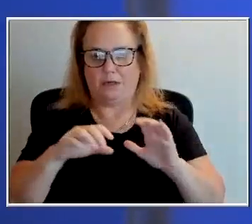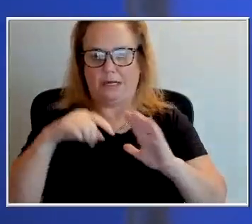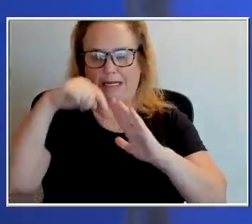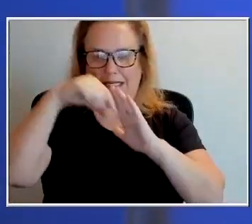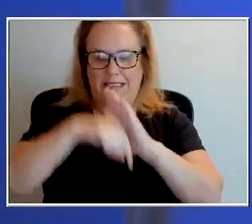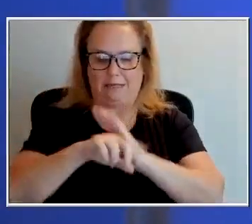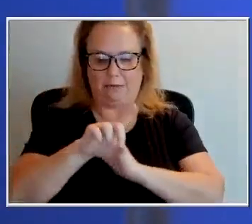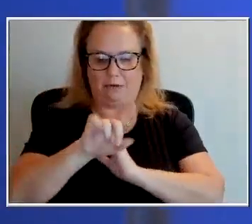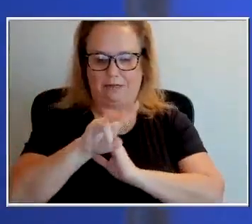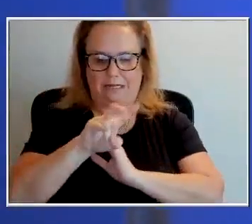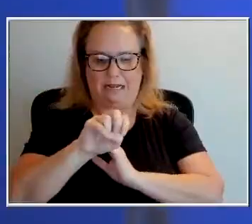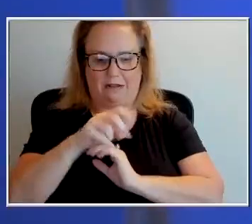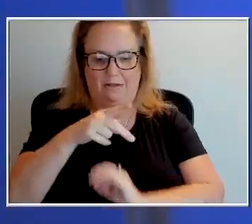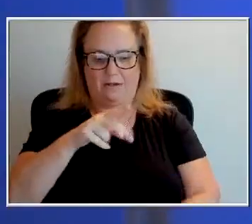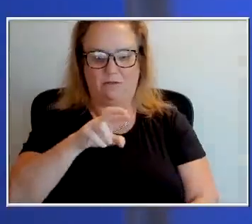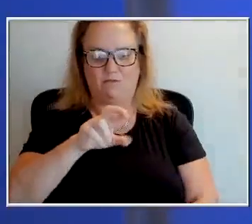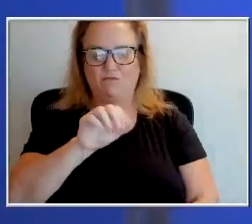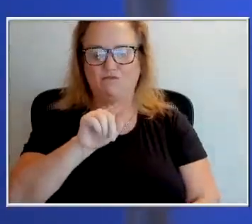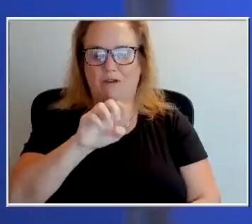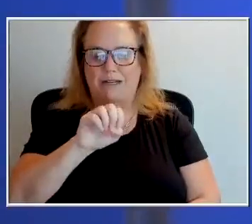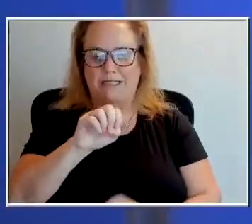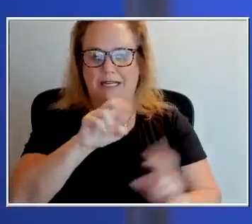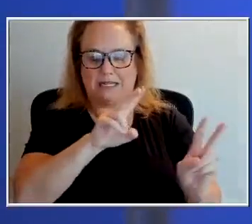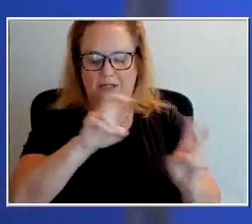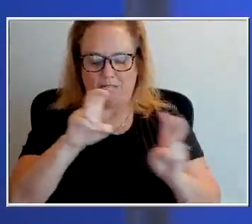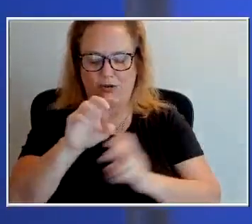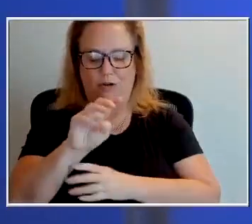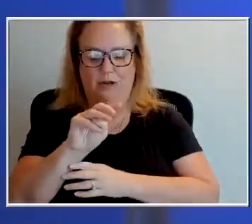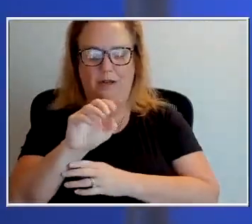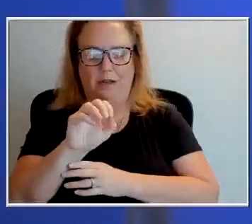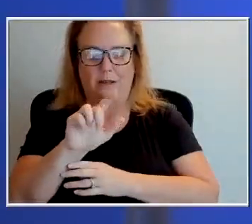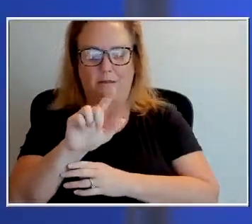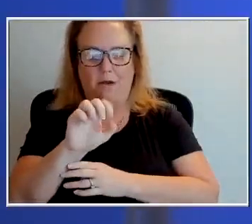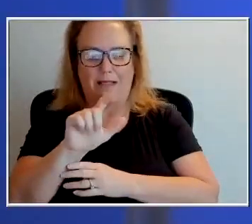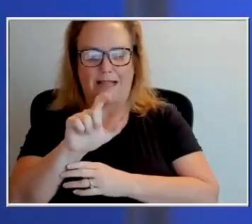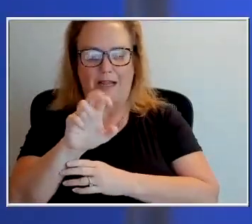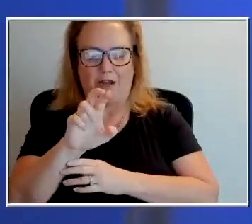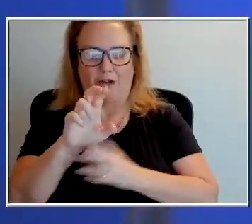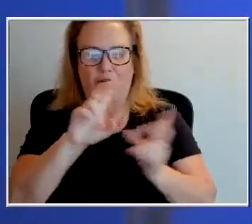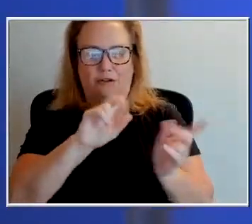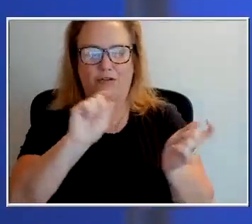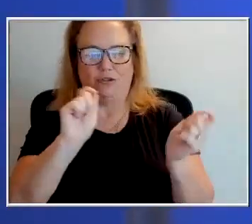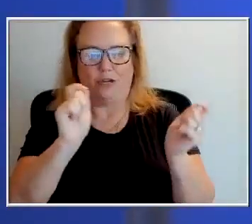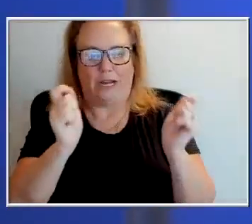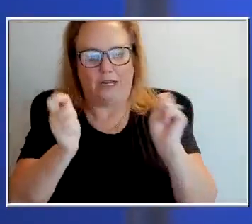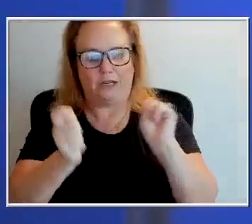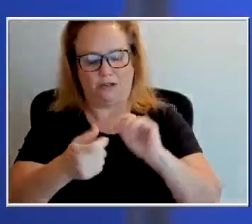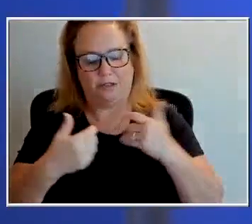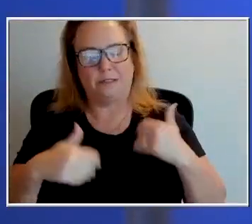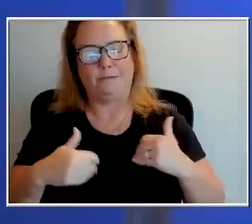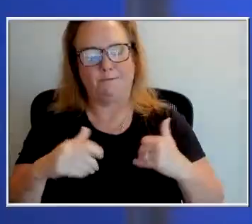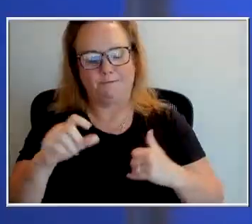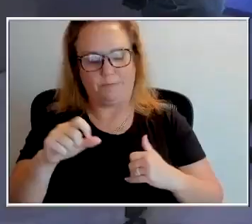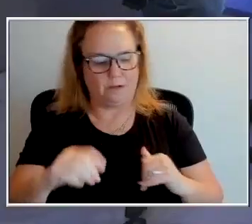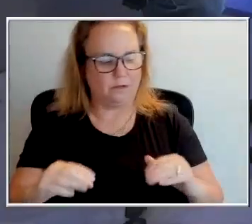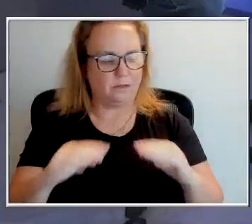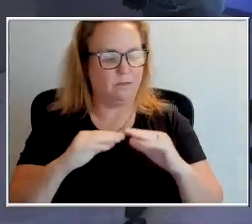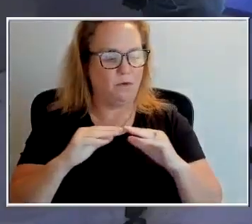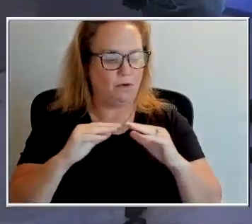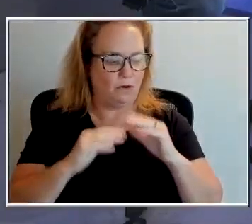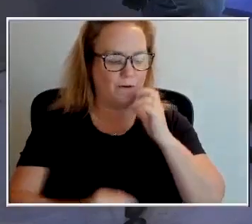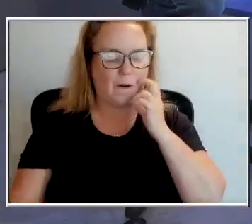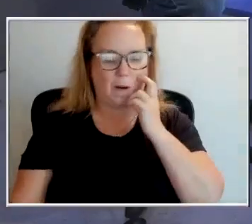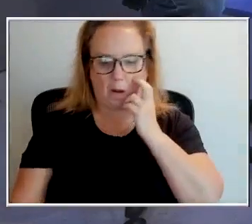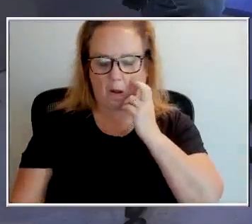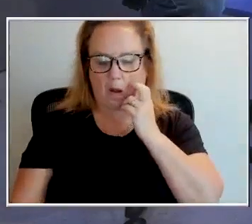the prostate tissue and all of the molecular changes. And so, yeah, I mean, there's more to be learned for sure. But that's a